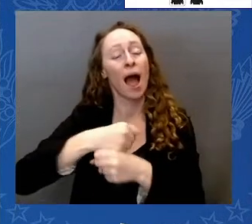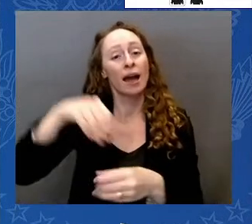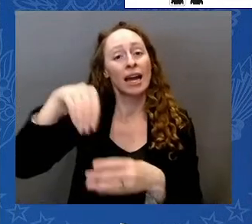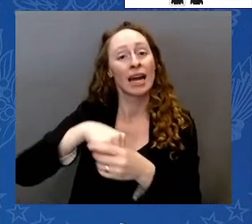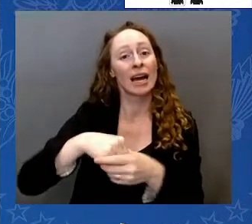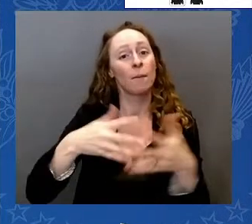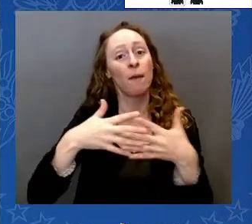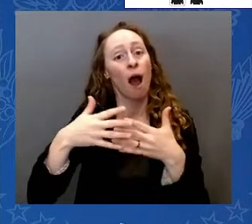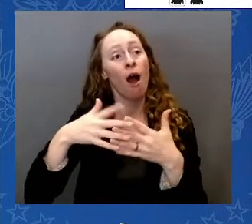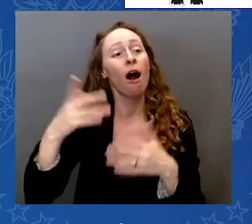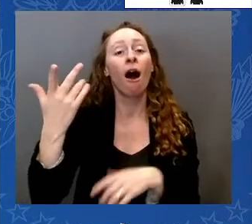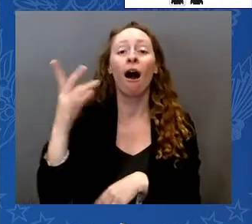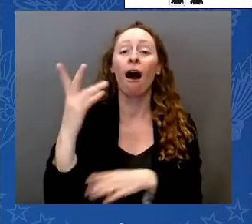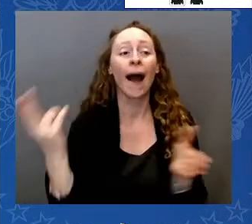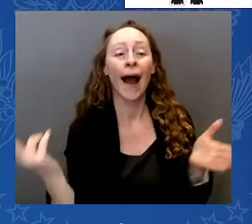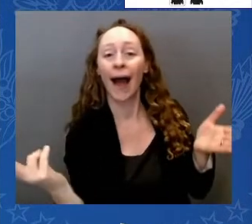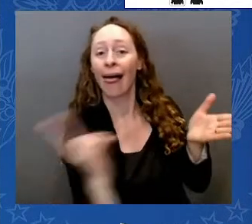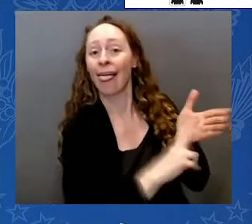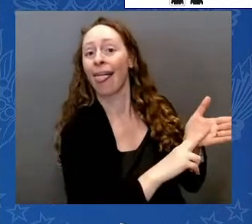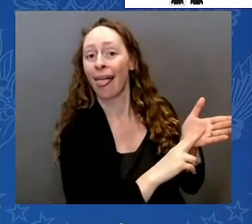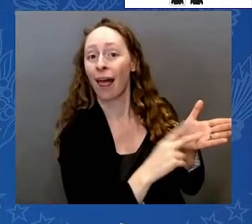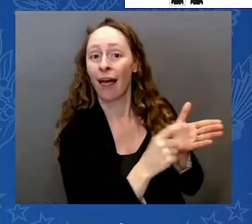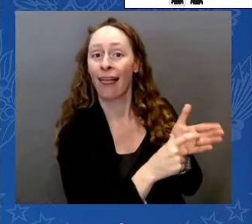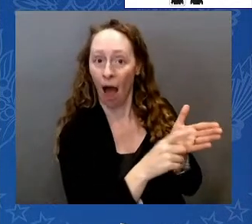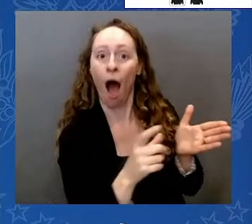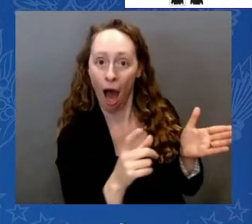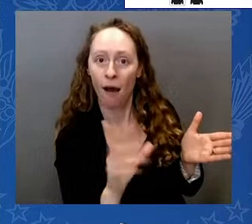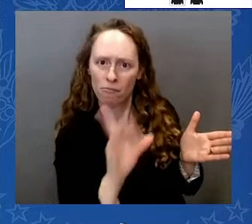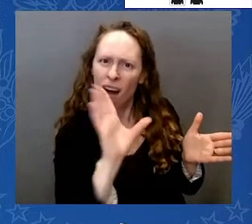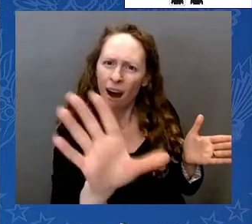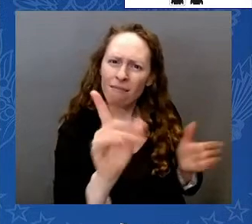today's jobs report. Our economy created